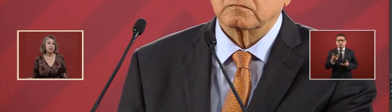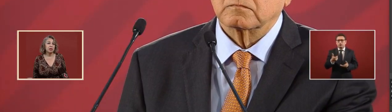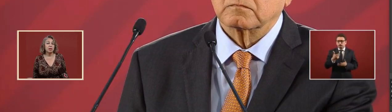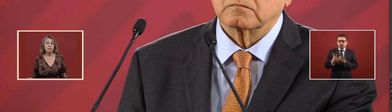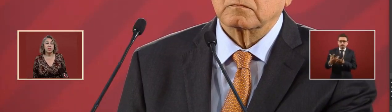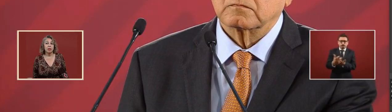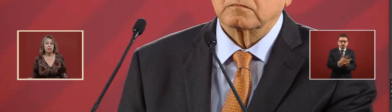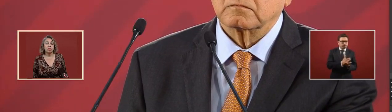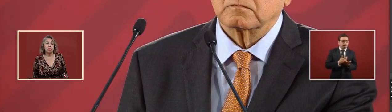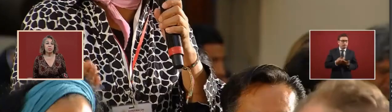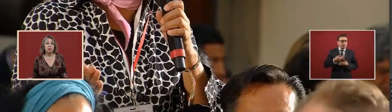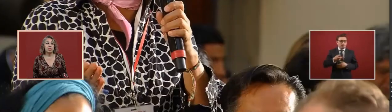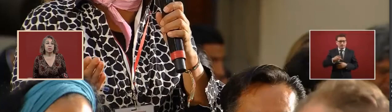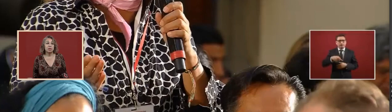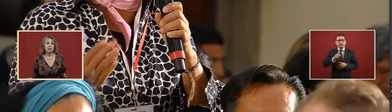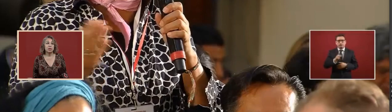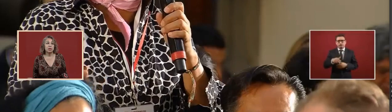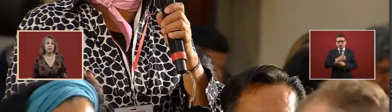these?